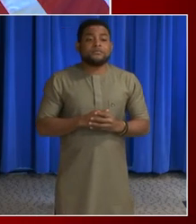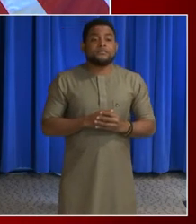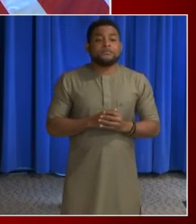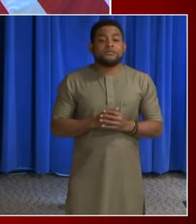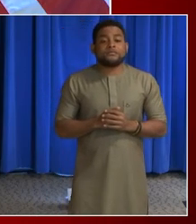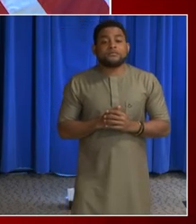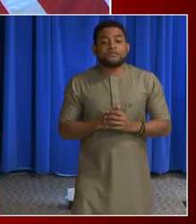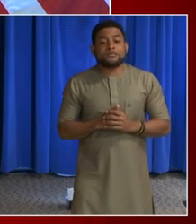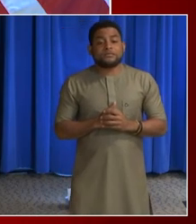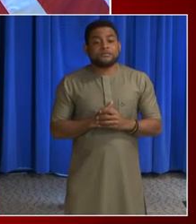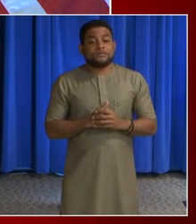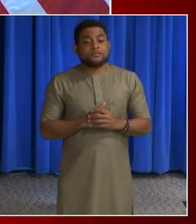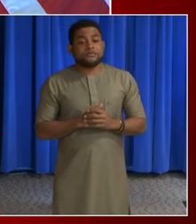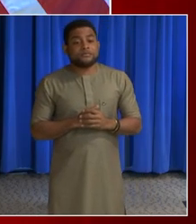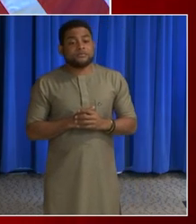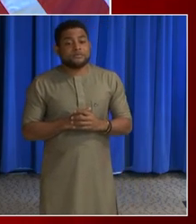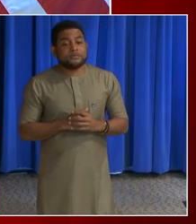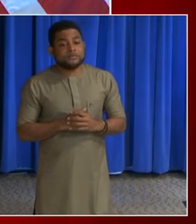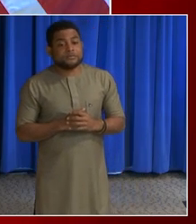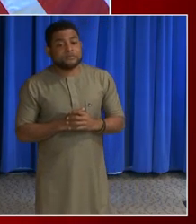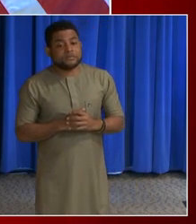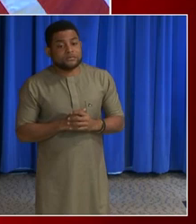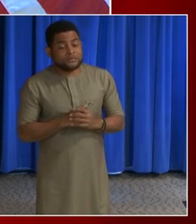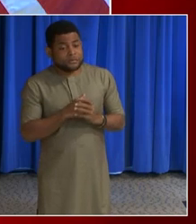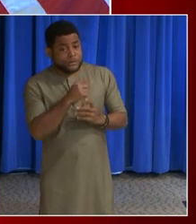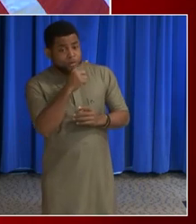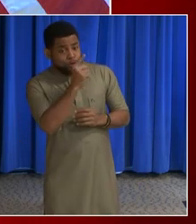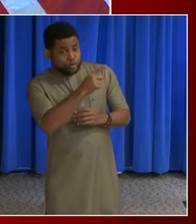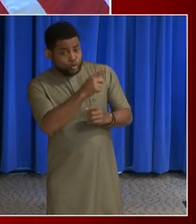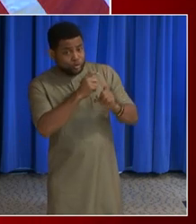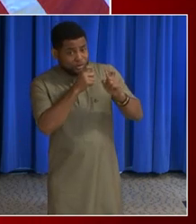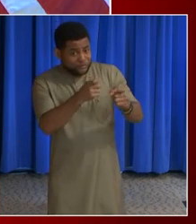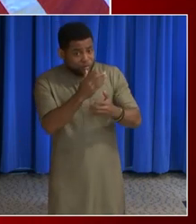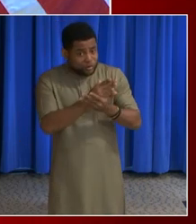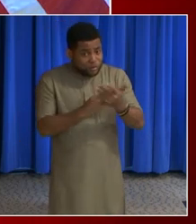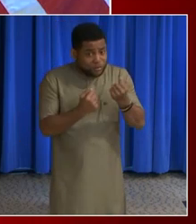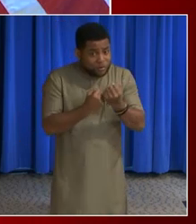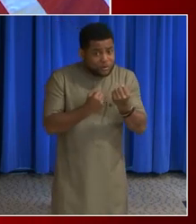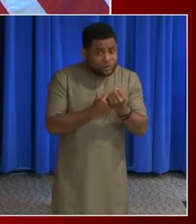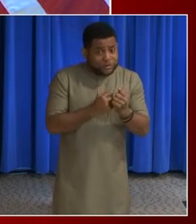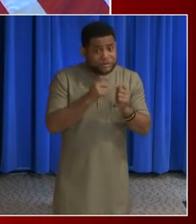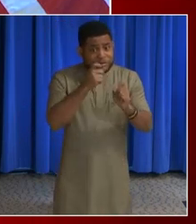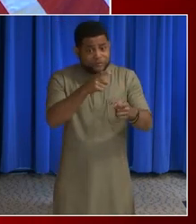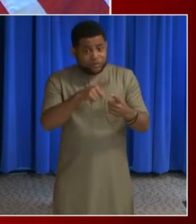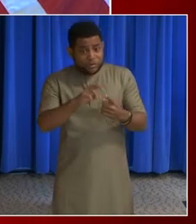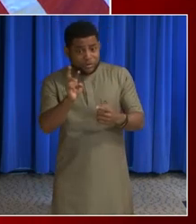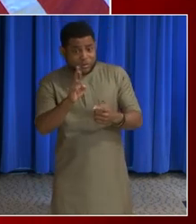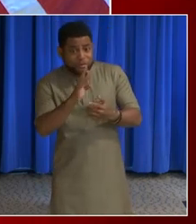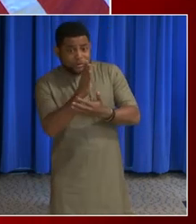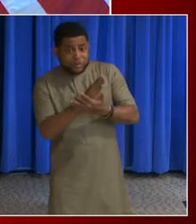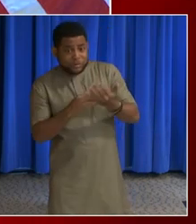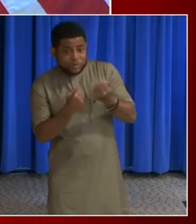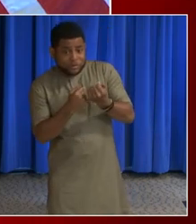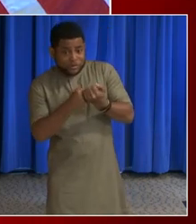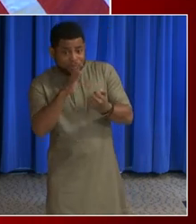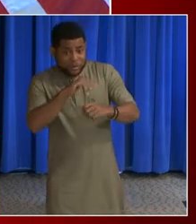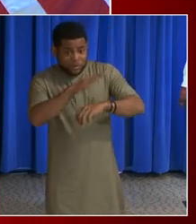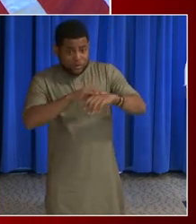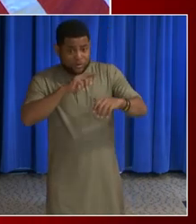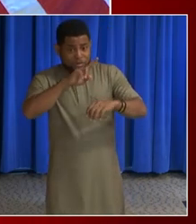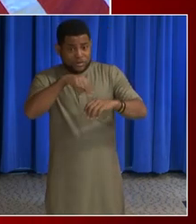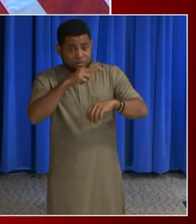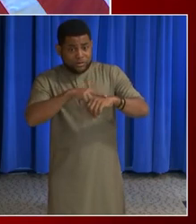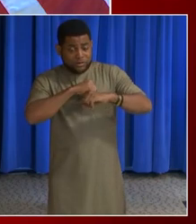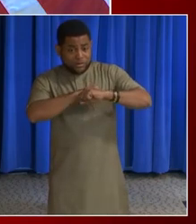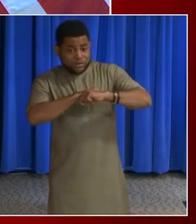in essence, giving him some credence and giving Republicans some credence by calling on the National Guard to complain that